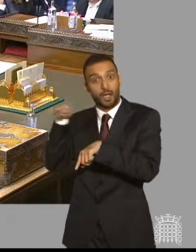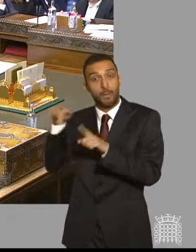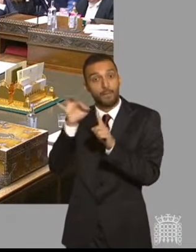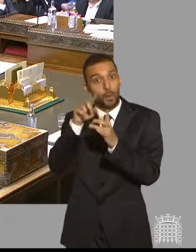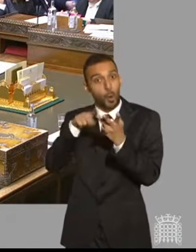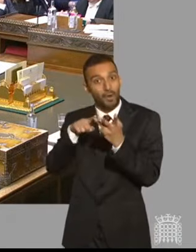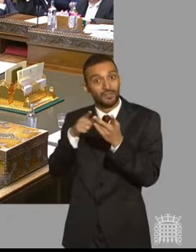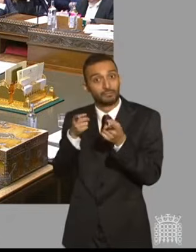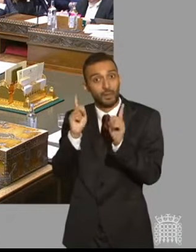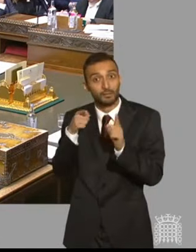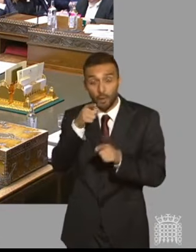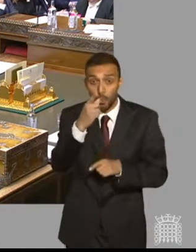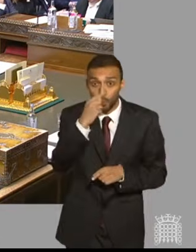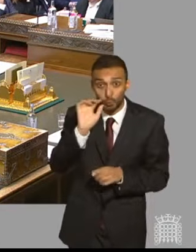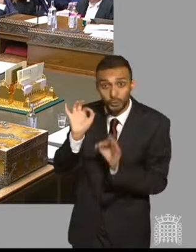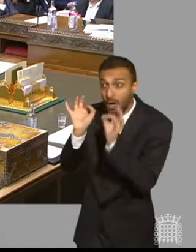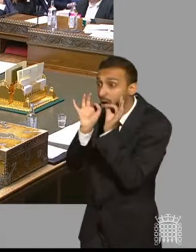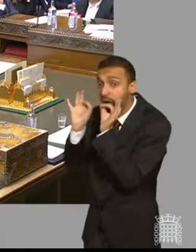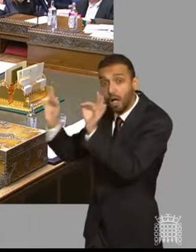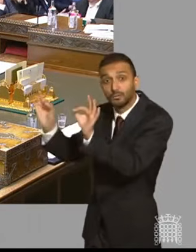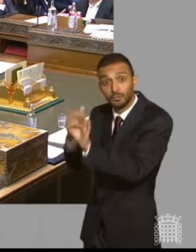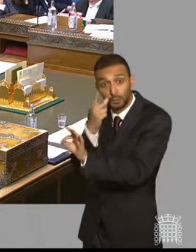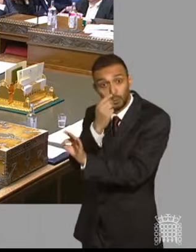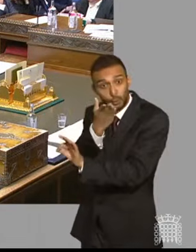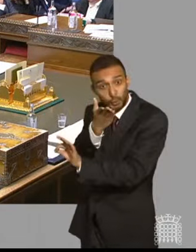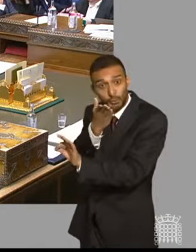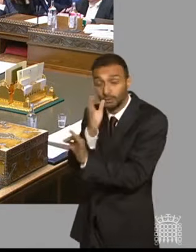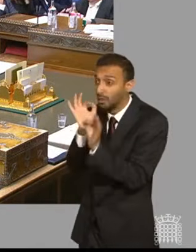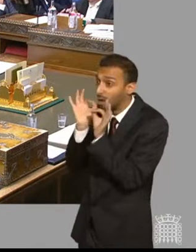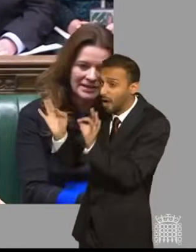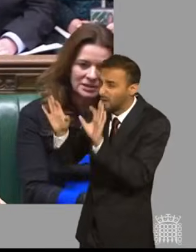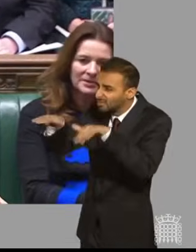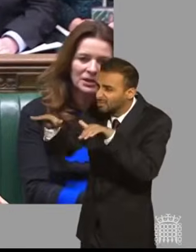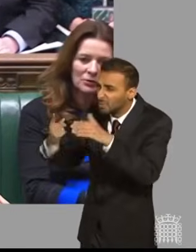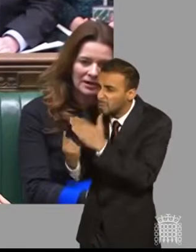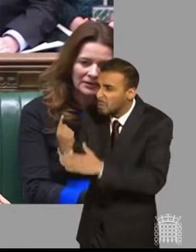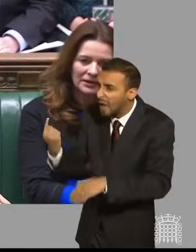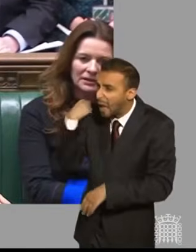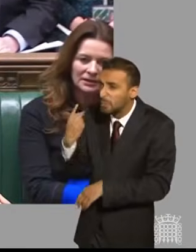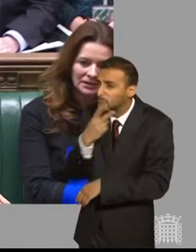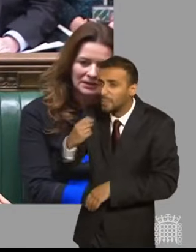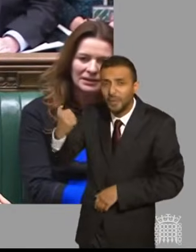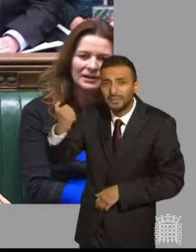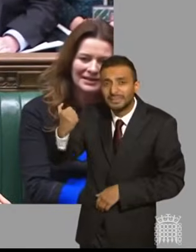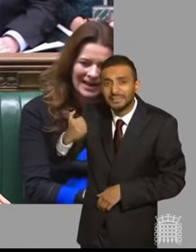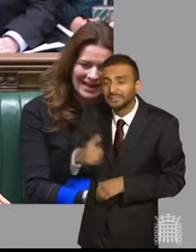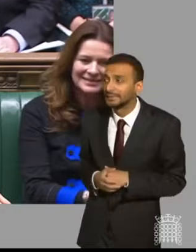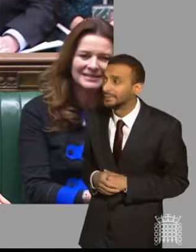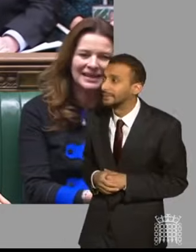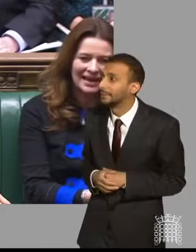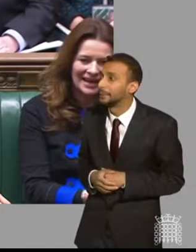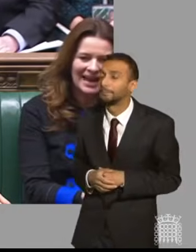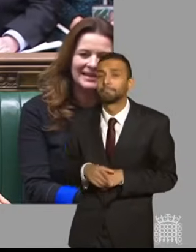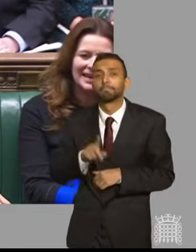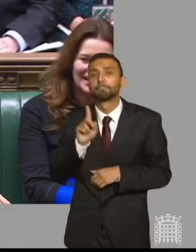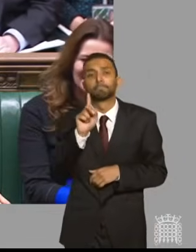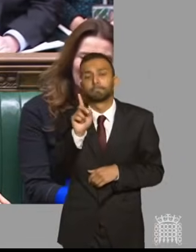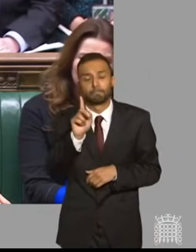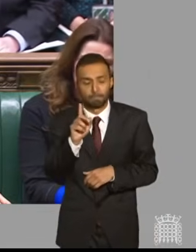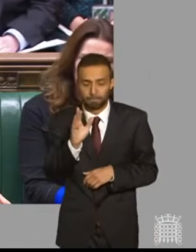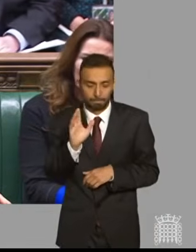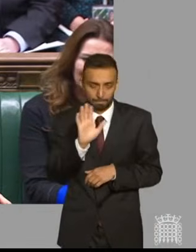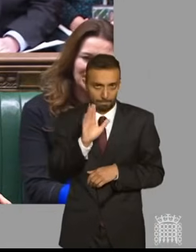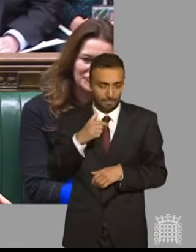No, Mr. Speaker. We did the right thing, which was to set up an independent statutory inquiry.